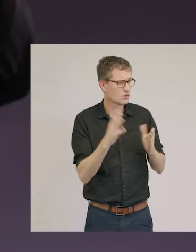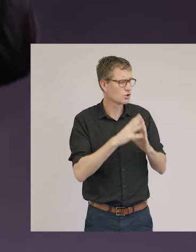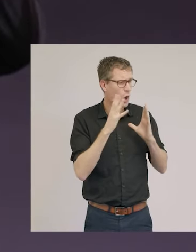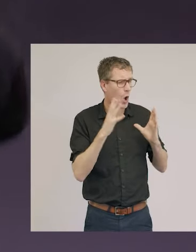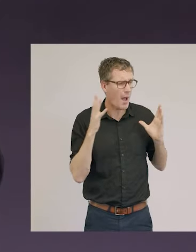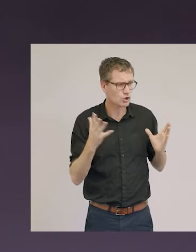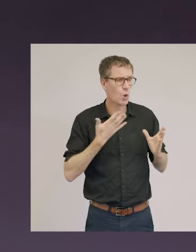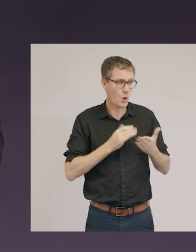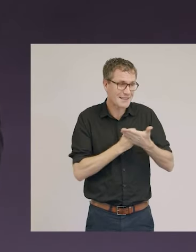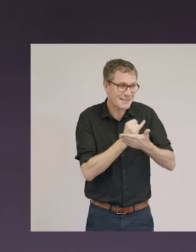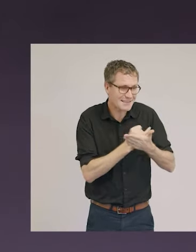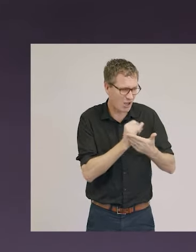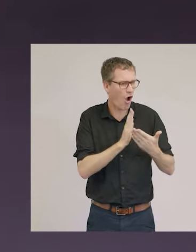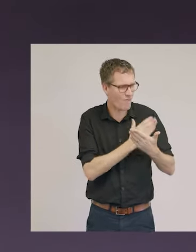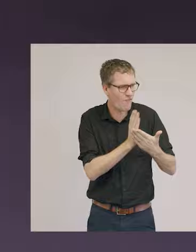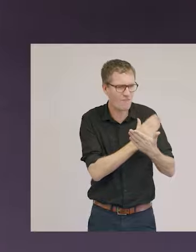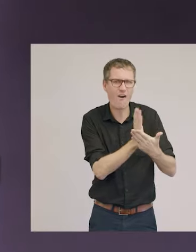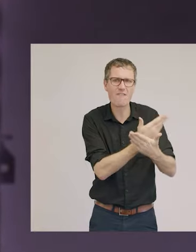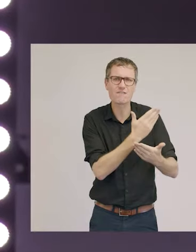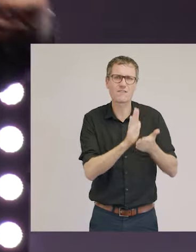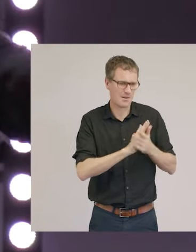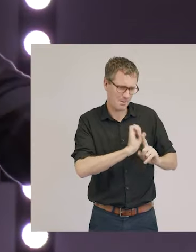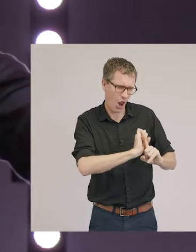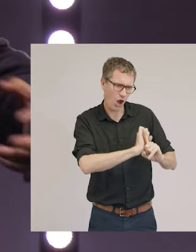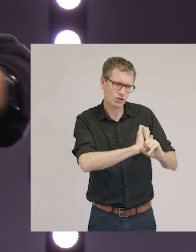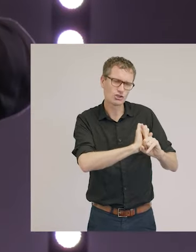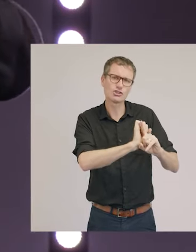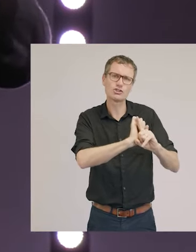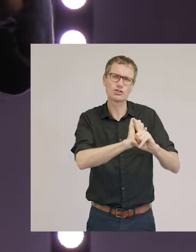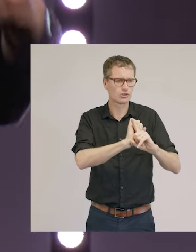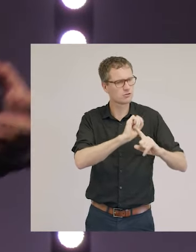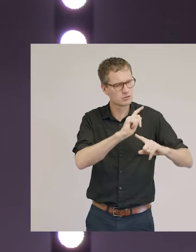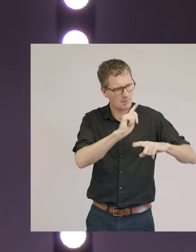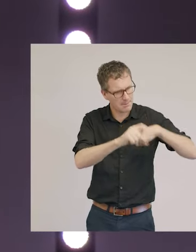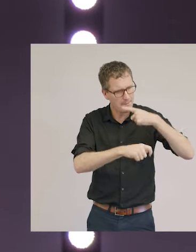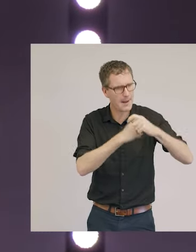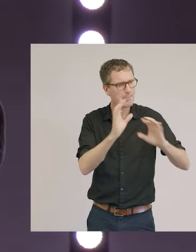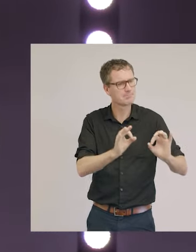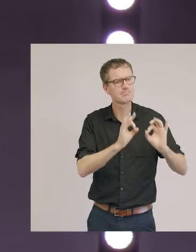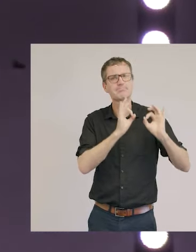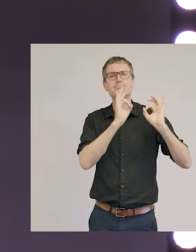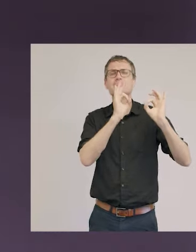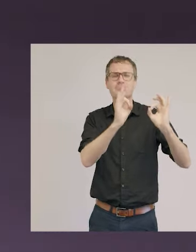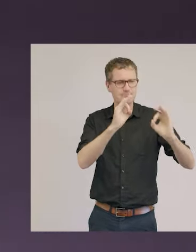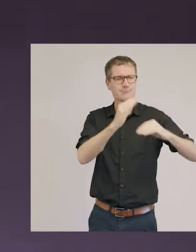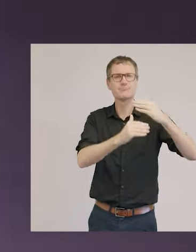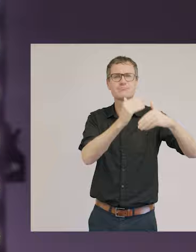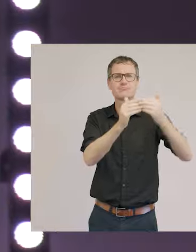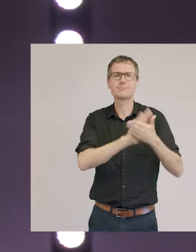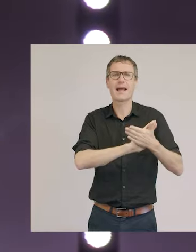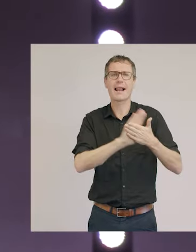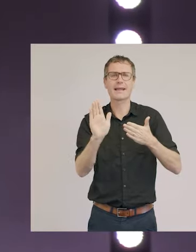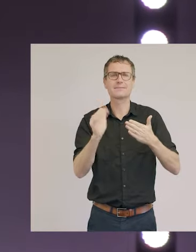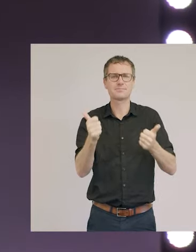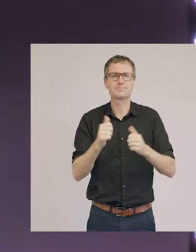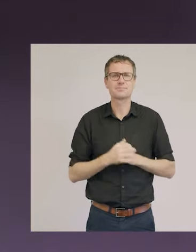says, I love you so much. I want to take that sin out. I want to take the sin away. I want to make you whole and I